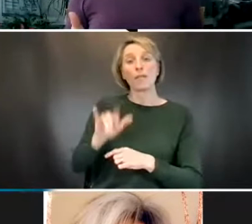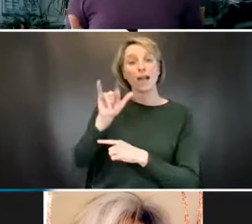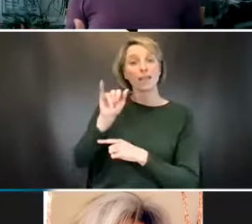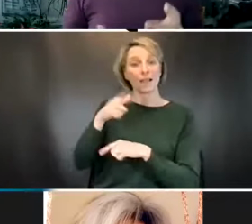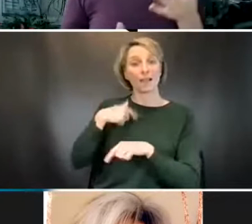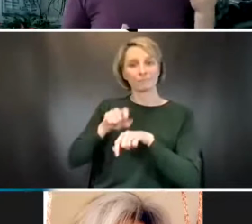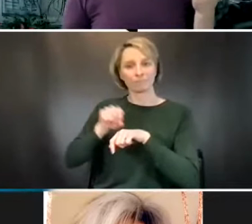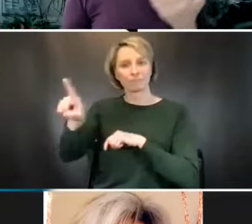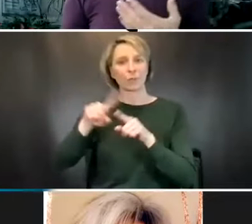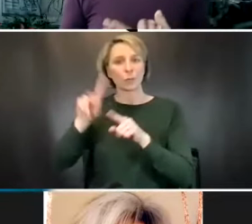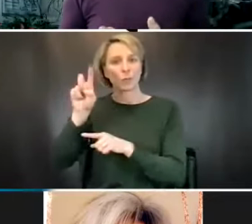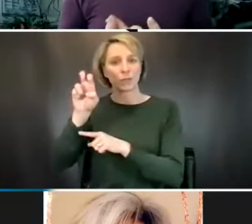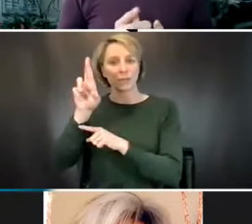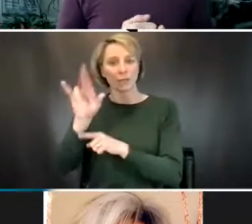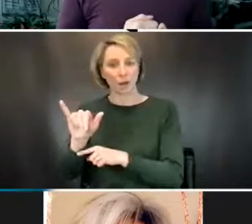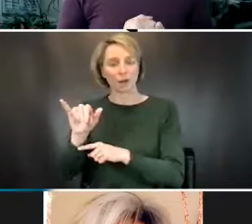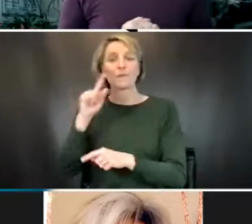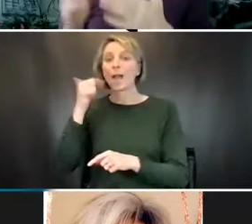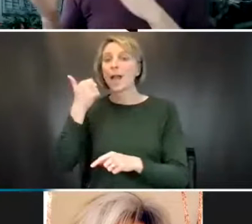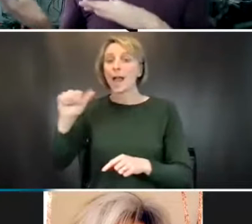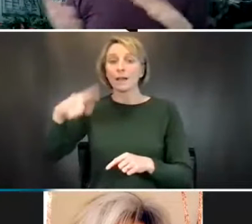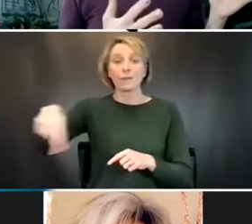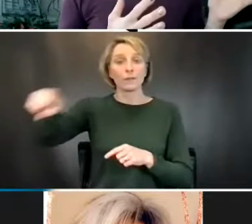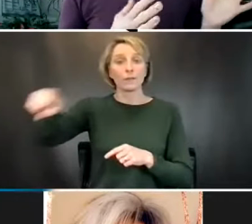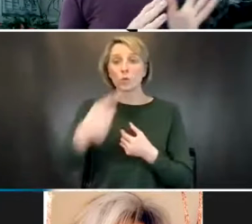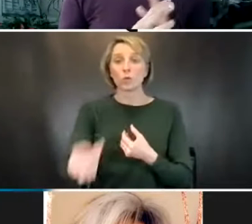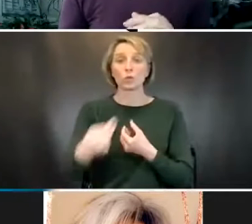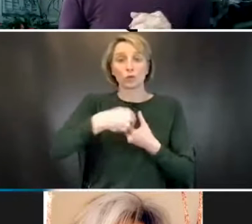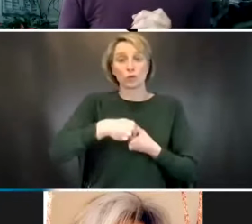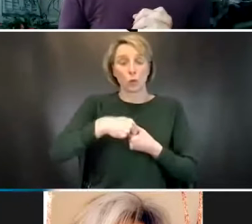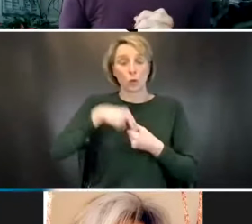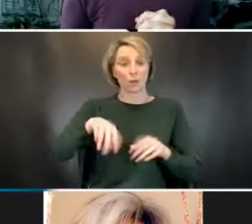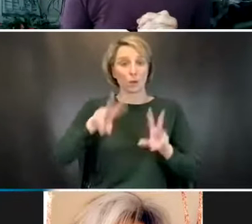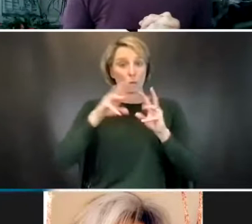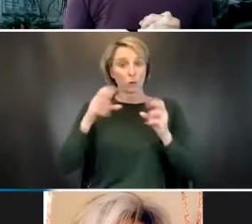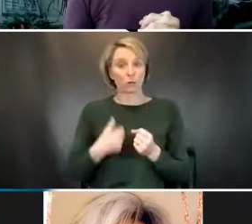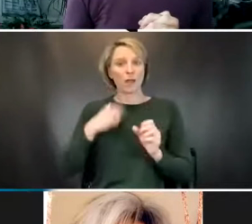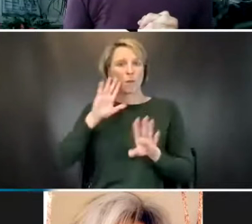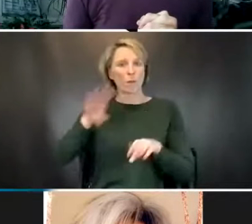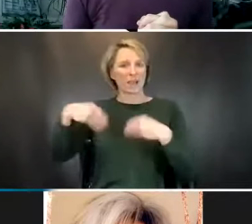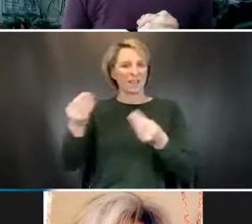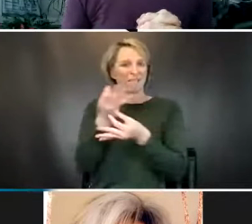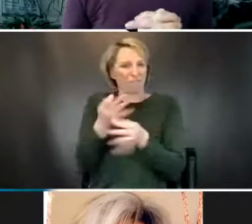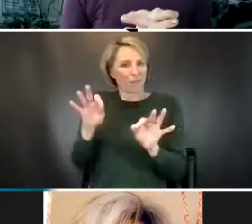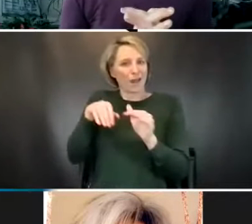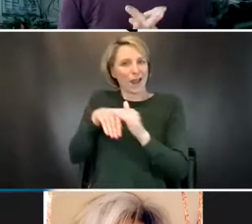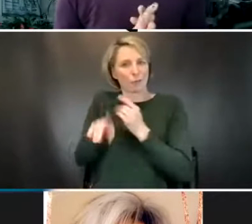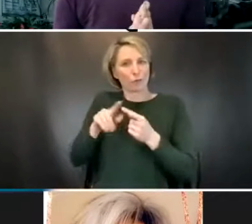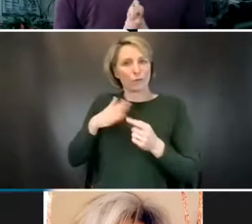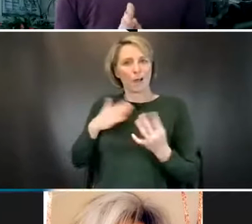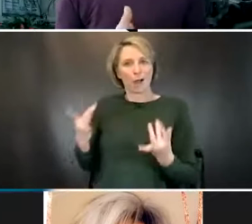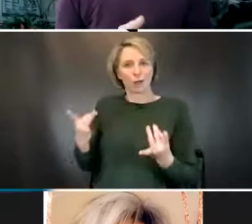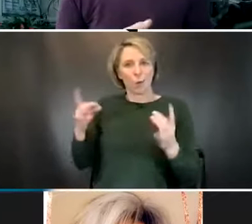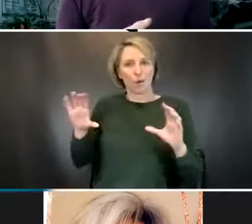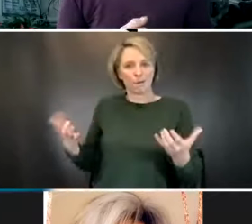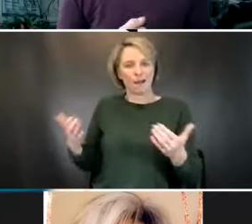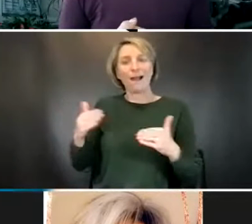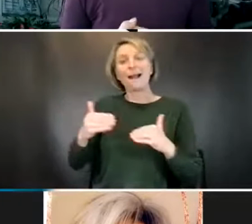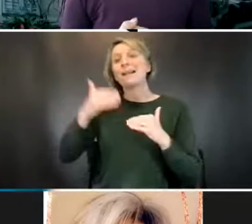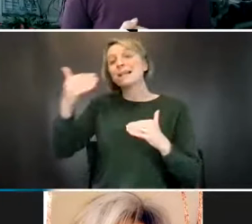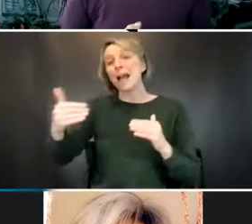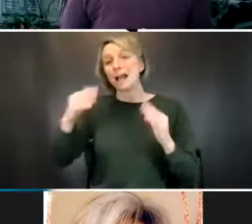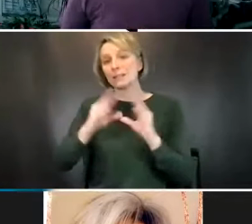these workshops, I'm going to give you a free entry into that. Our next session is the 25th of